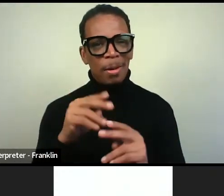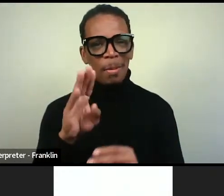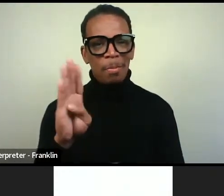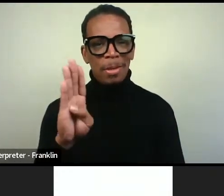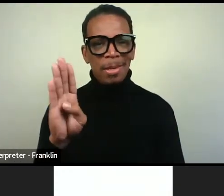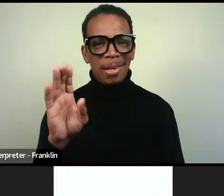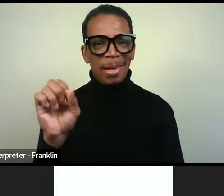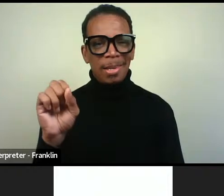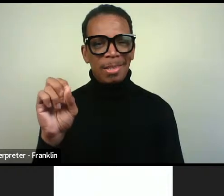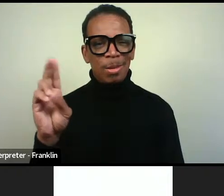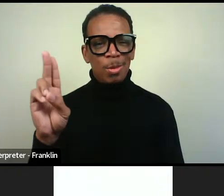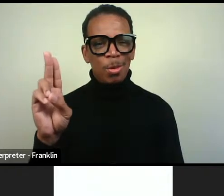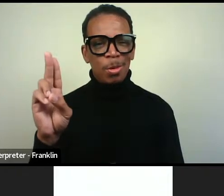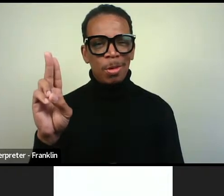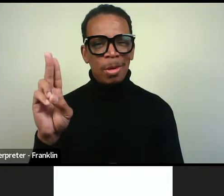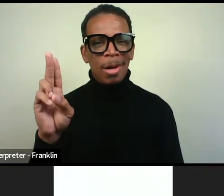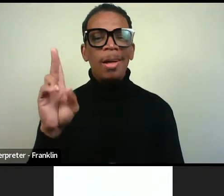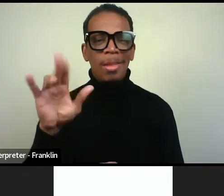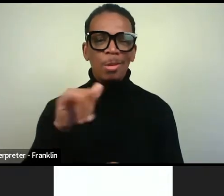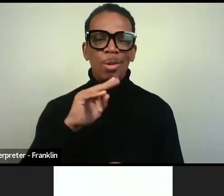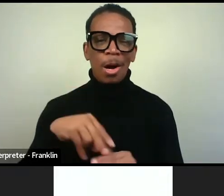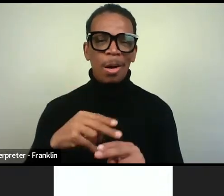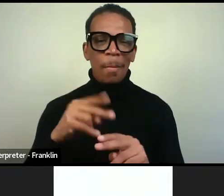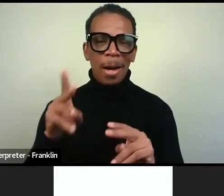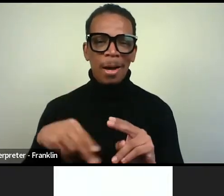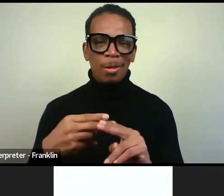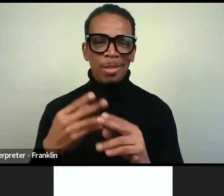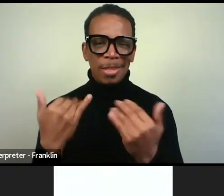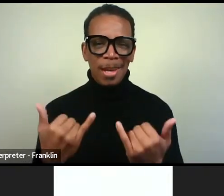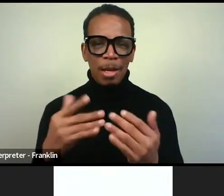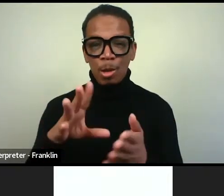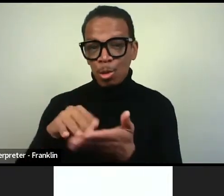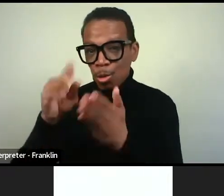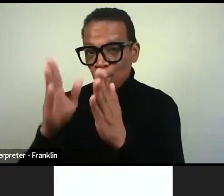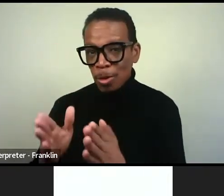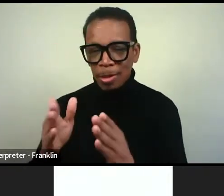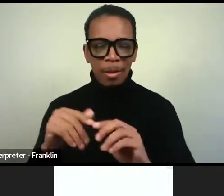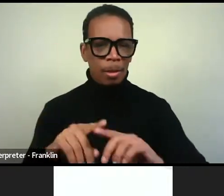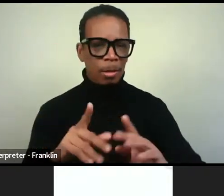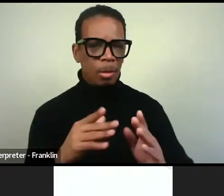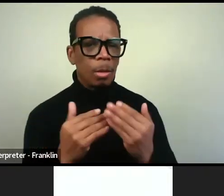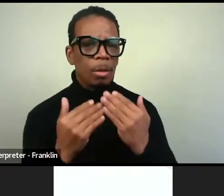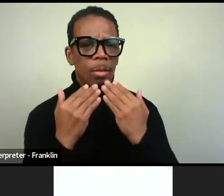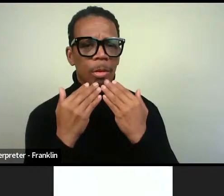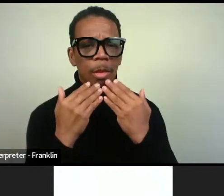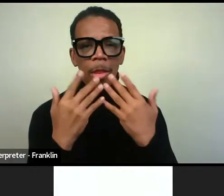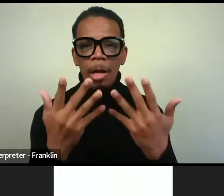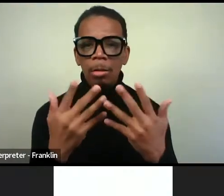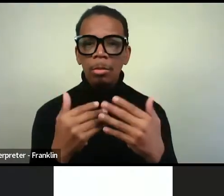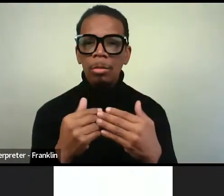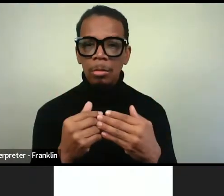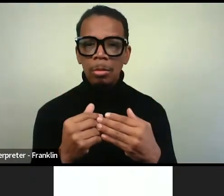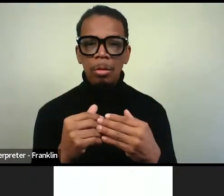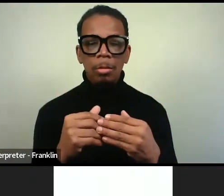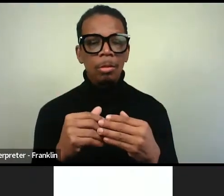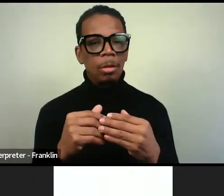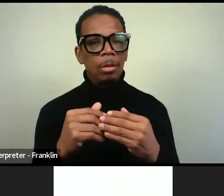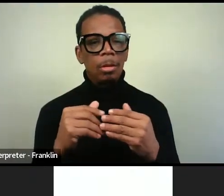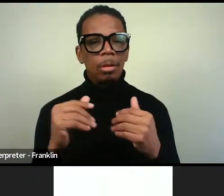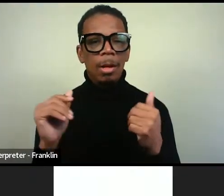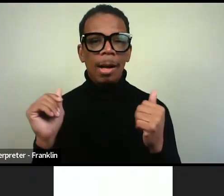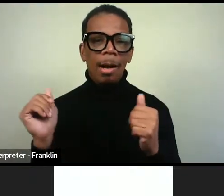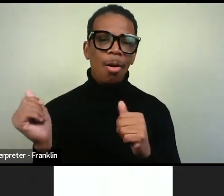we're talking about here today. So I want to just say a big thank you to, first of all,